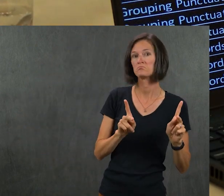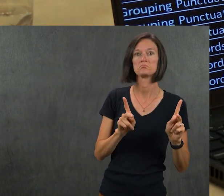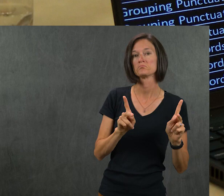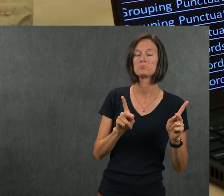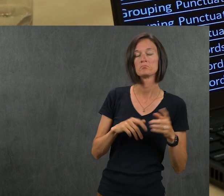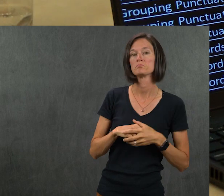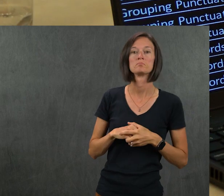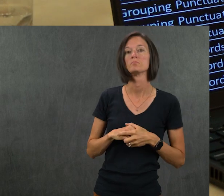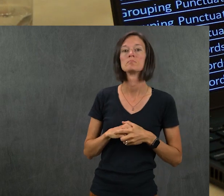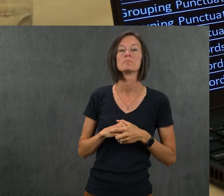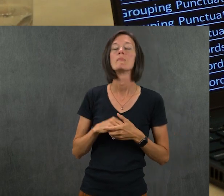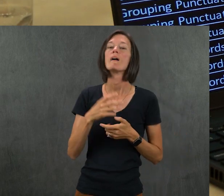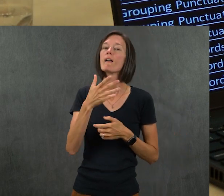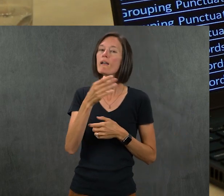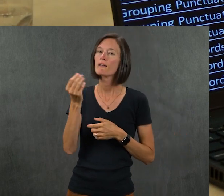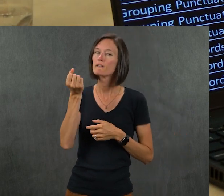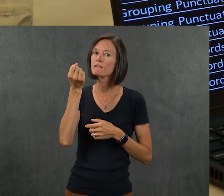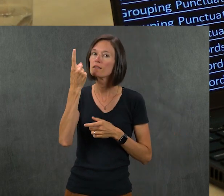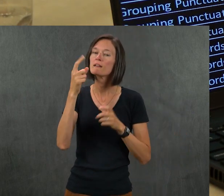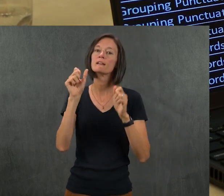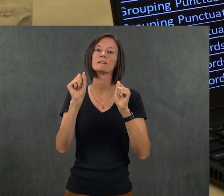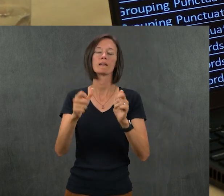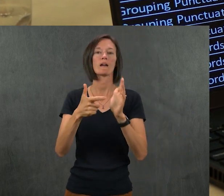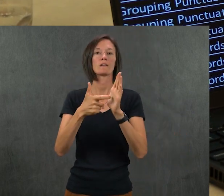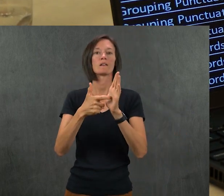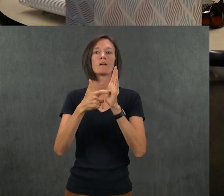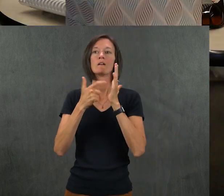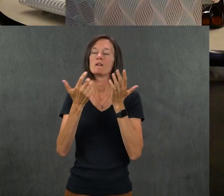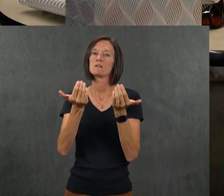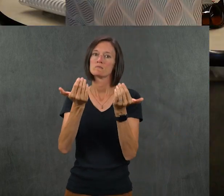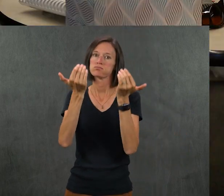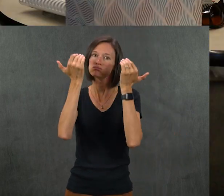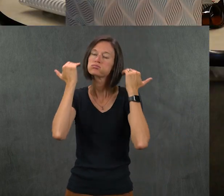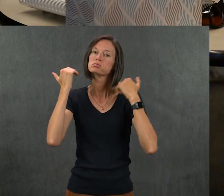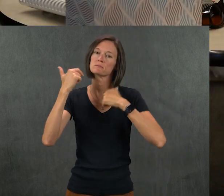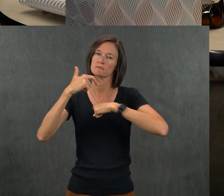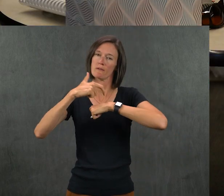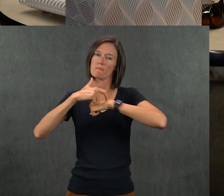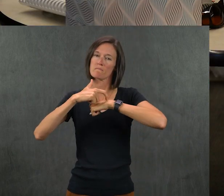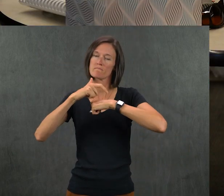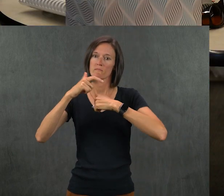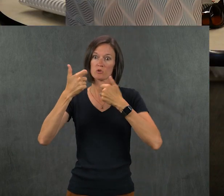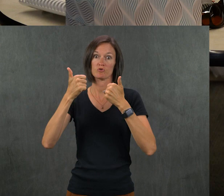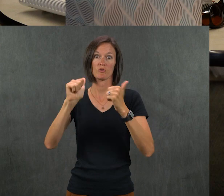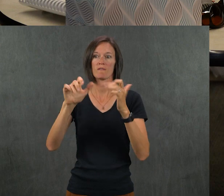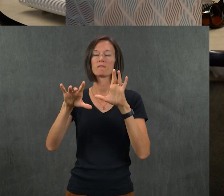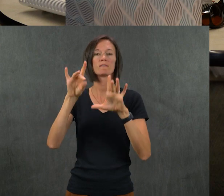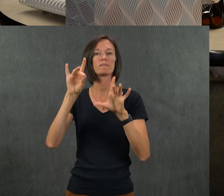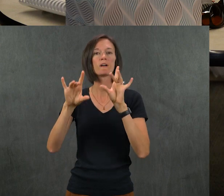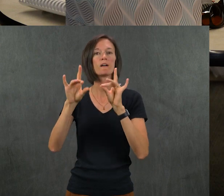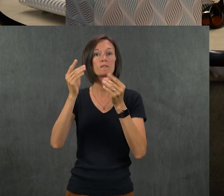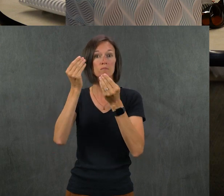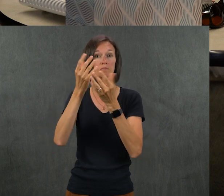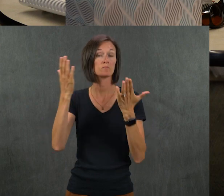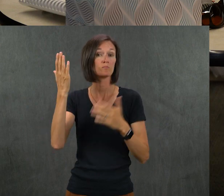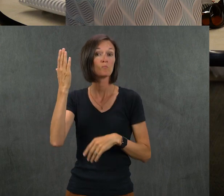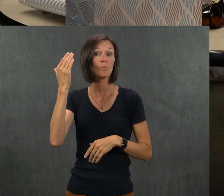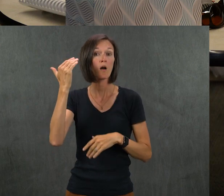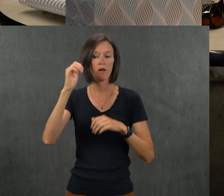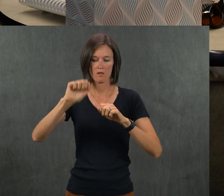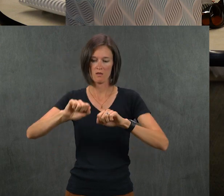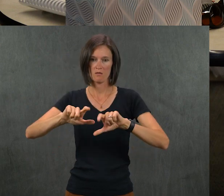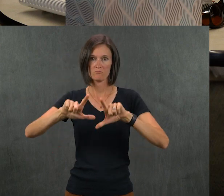fully sighted views it. And it can take me longer to access all the information because when you magnify things